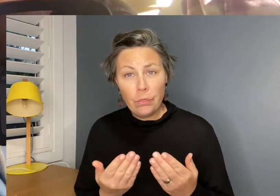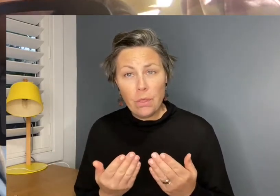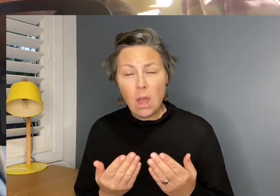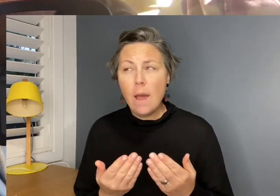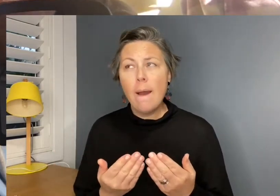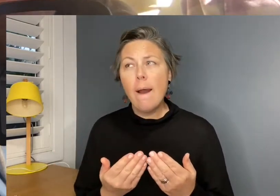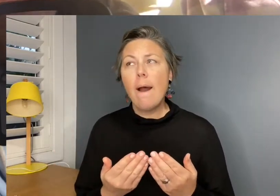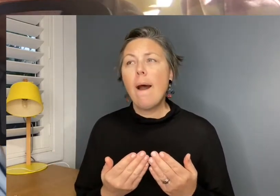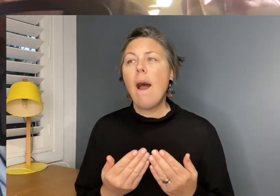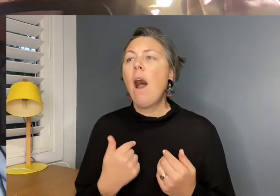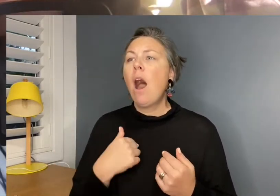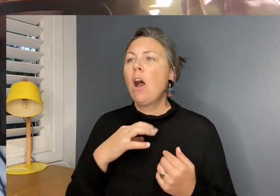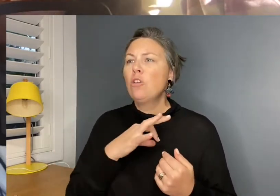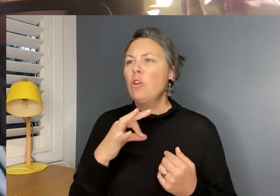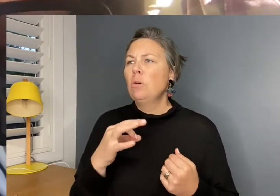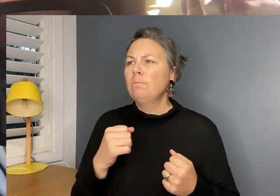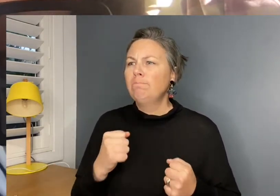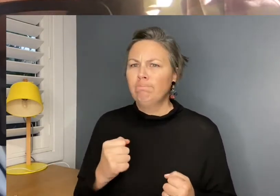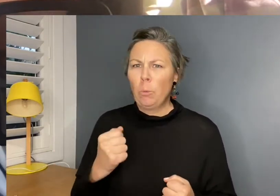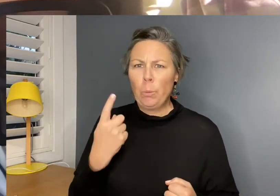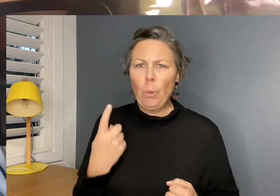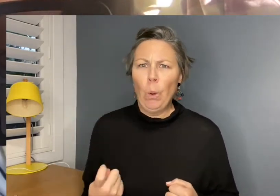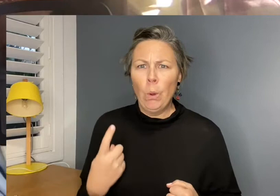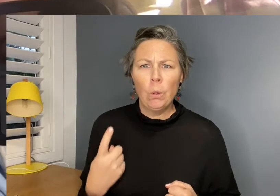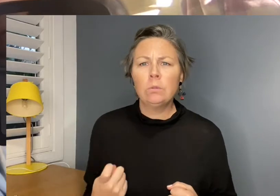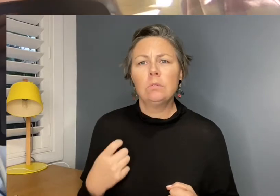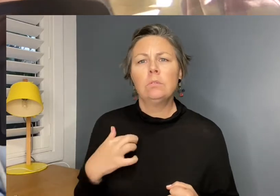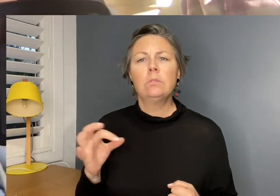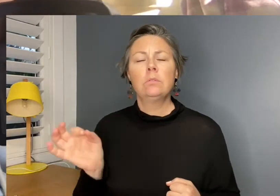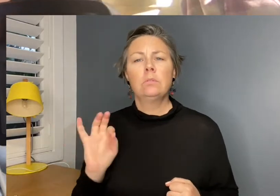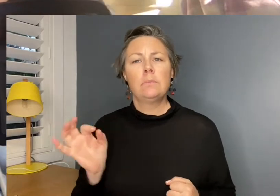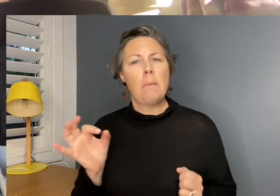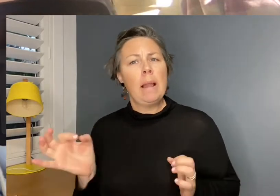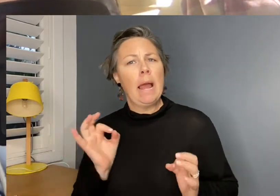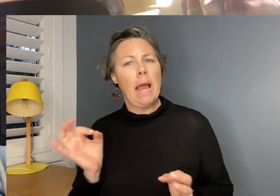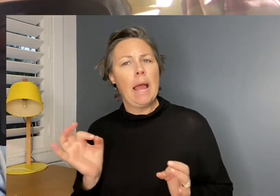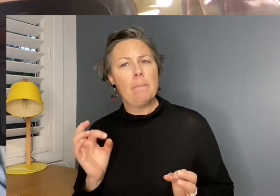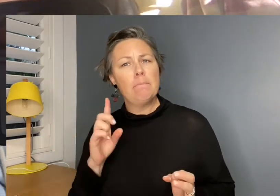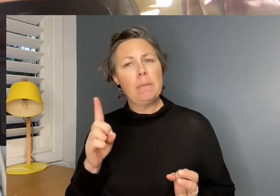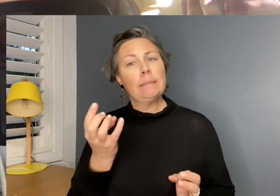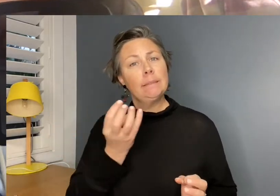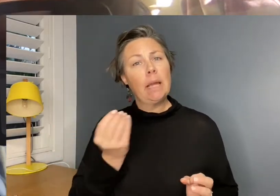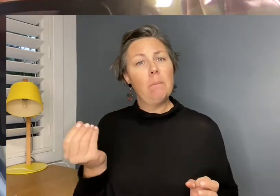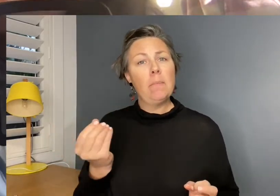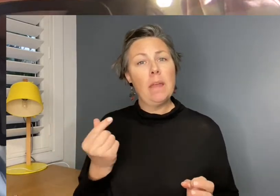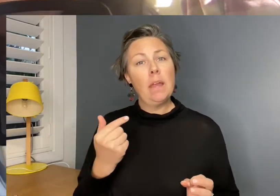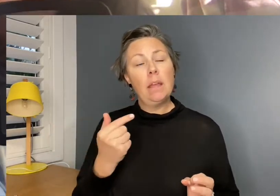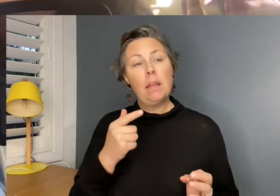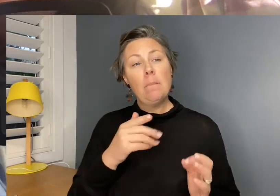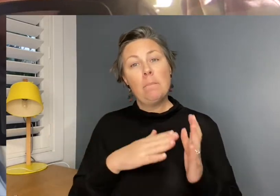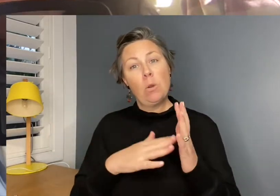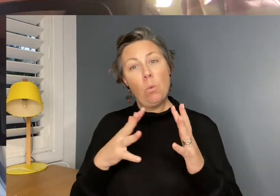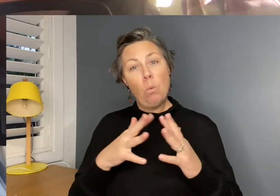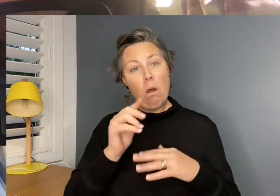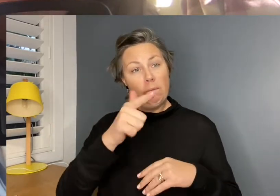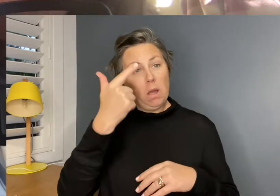I wouldn't say that I had like my heart set on it. It wasn't a big part of my plan, but it was something that my midwife had suggested to me a few months earlier